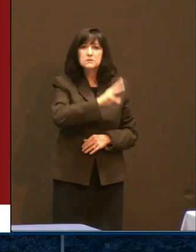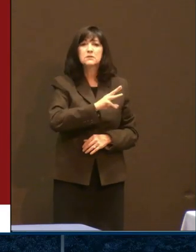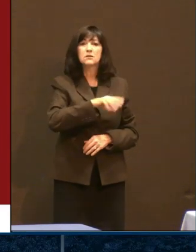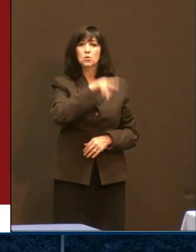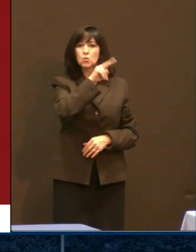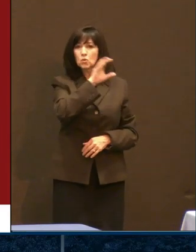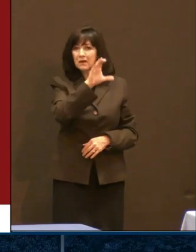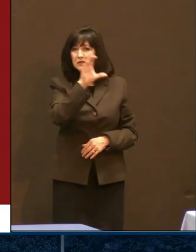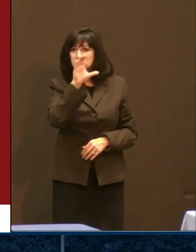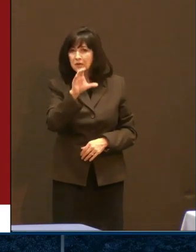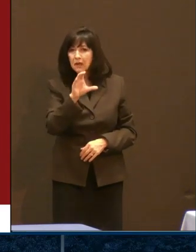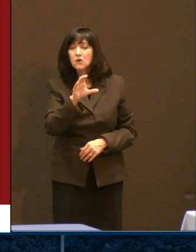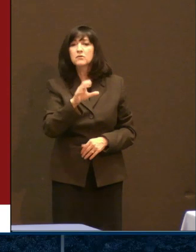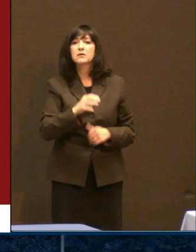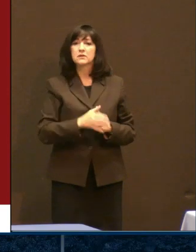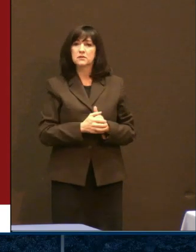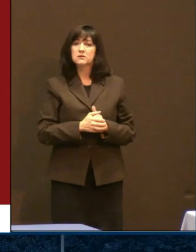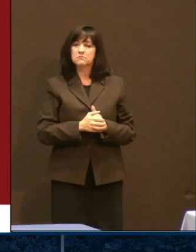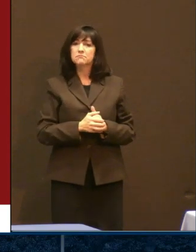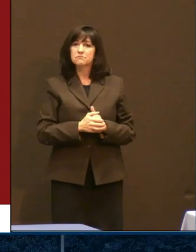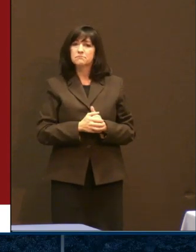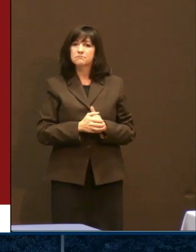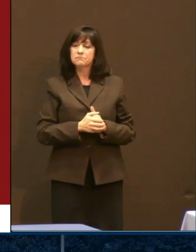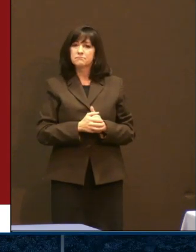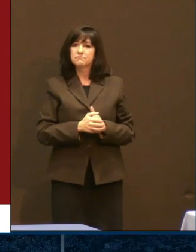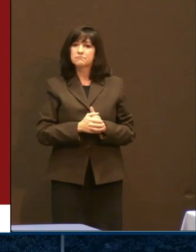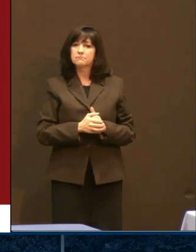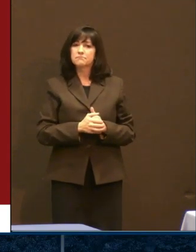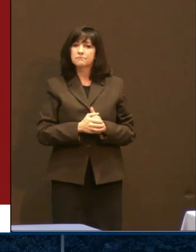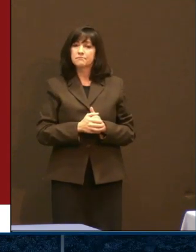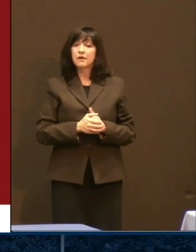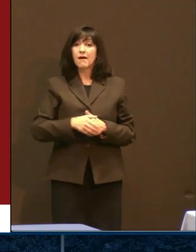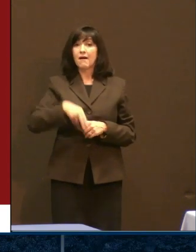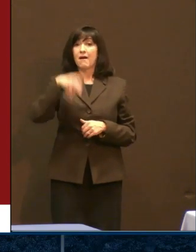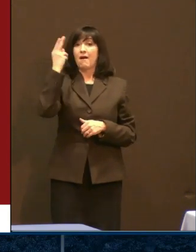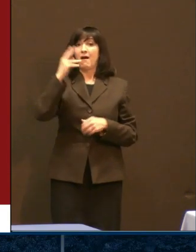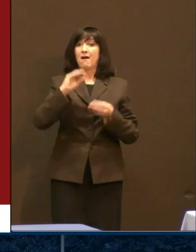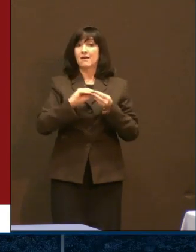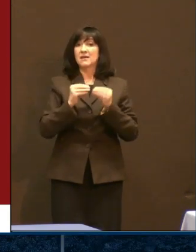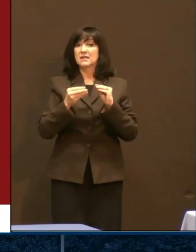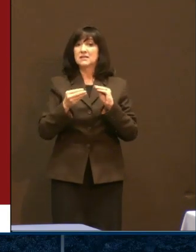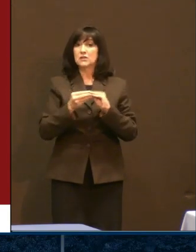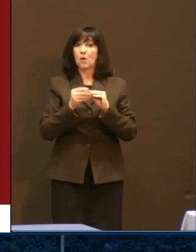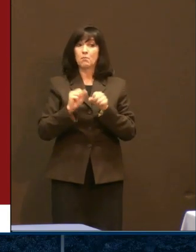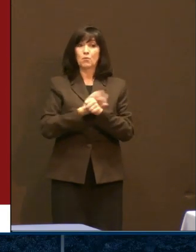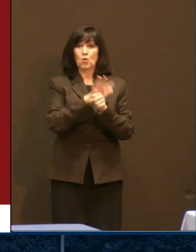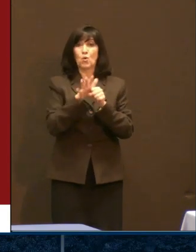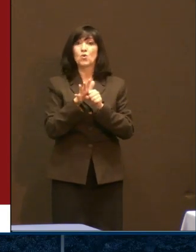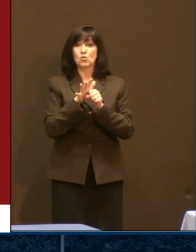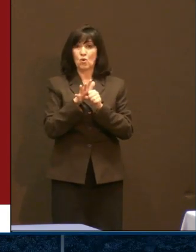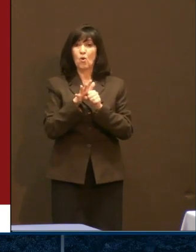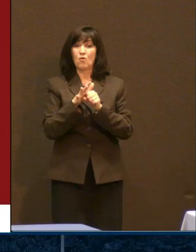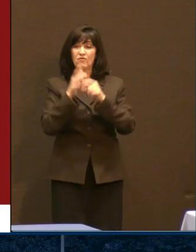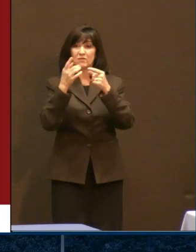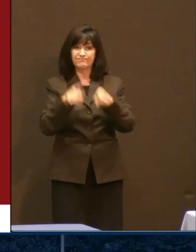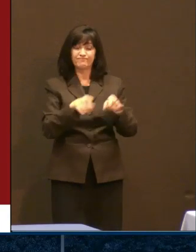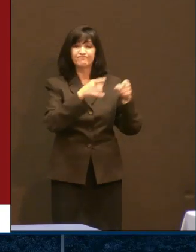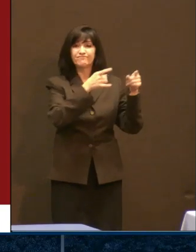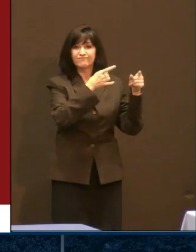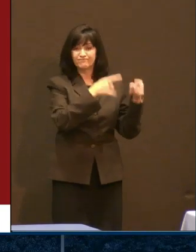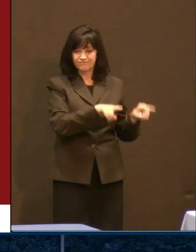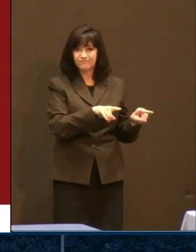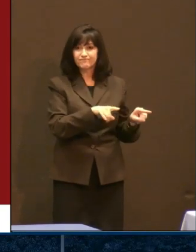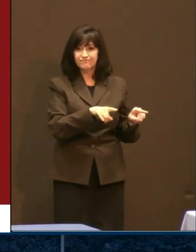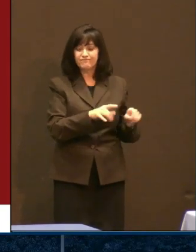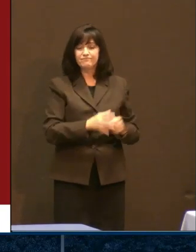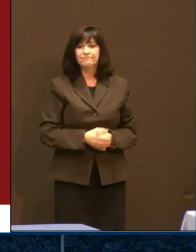County with a higher number of COVID-19 positive cases. And so one of the things that we're wrestling